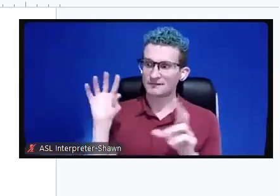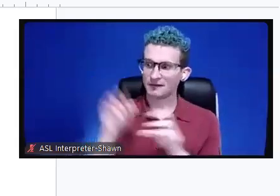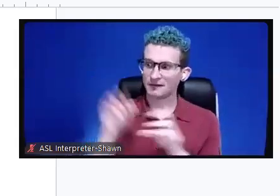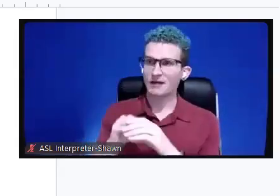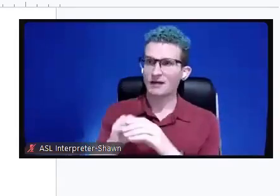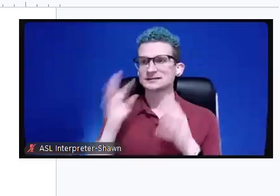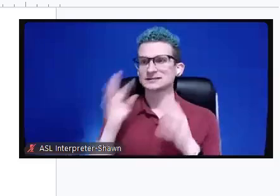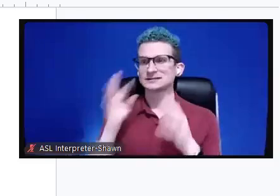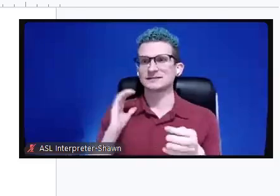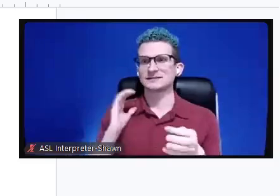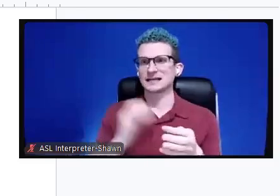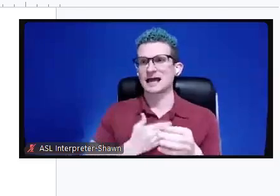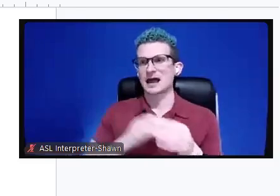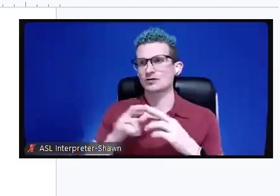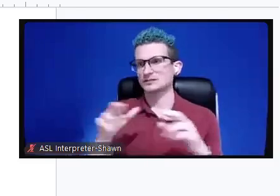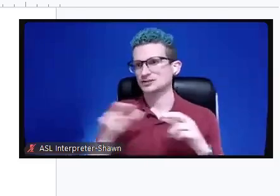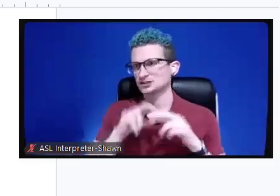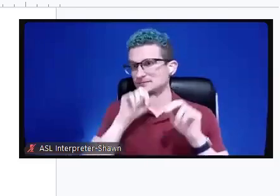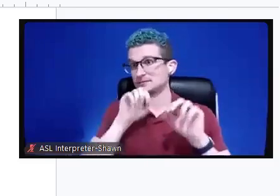have that engagement specialist.